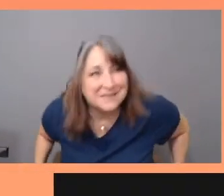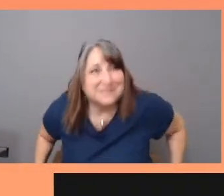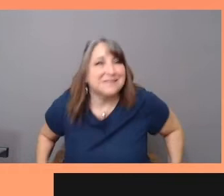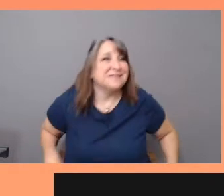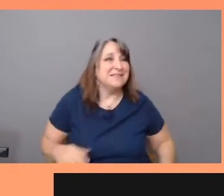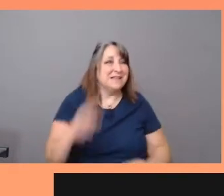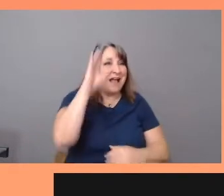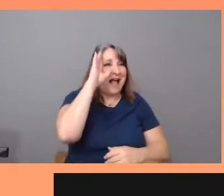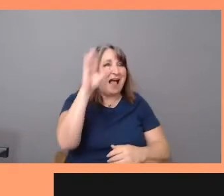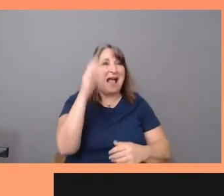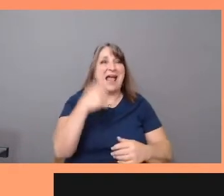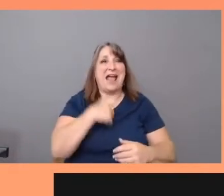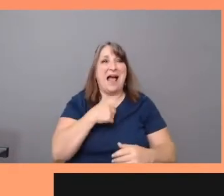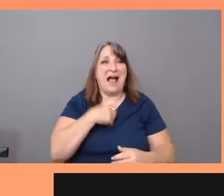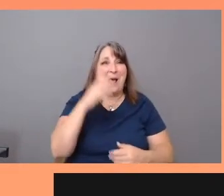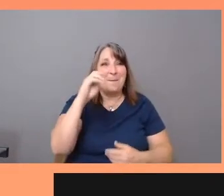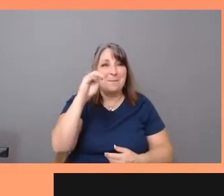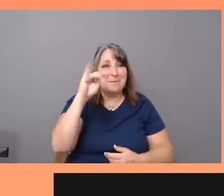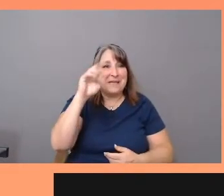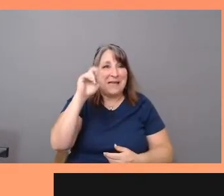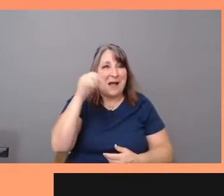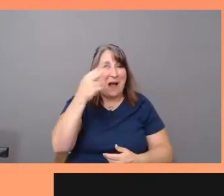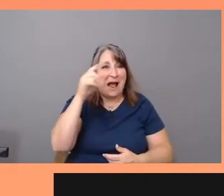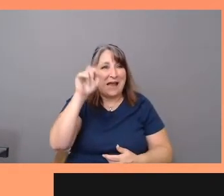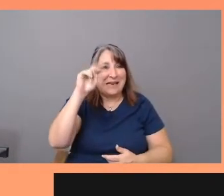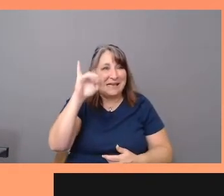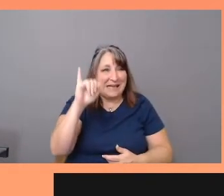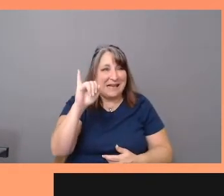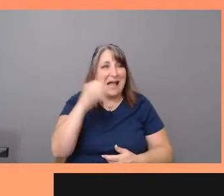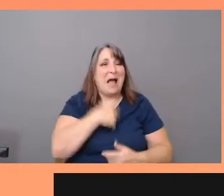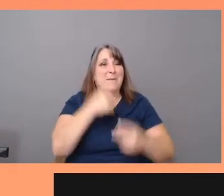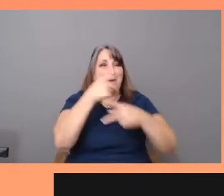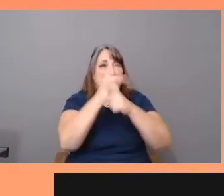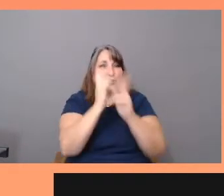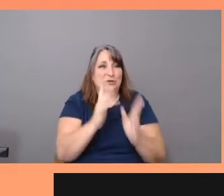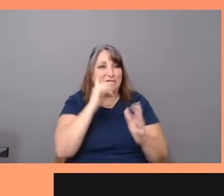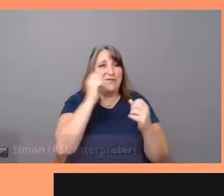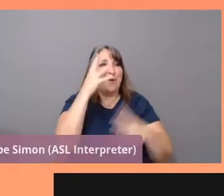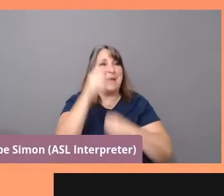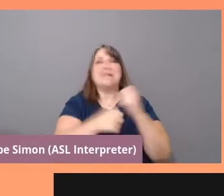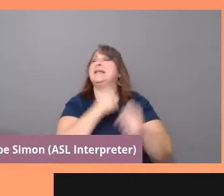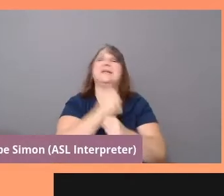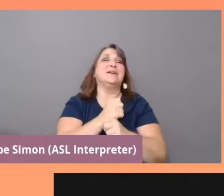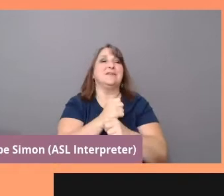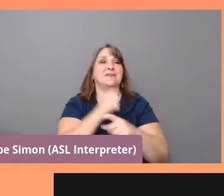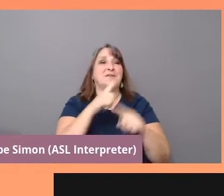I'm a producer for many, many years, calling in from New York,